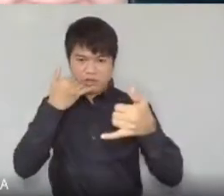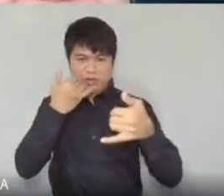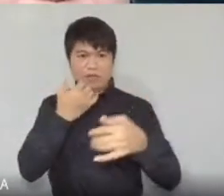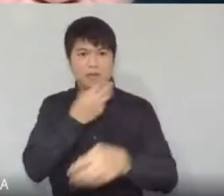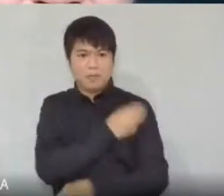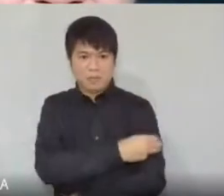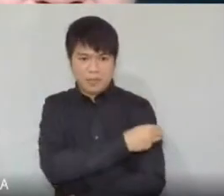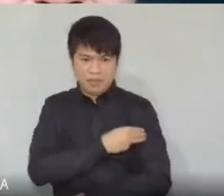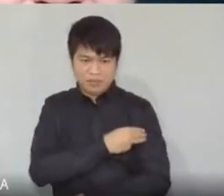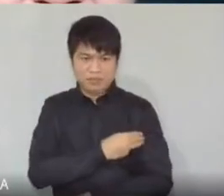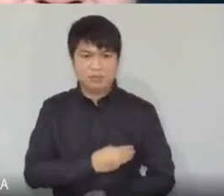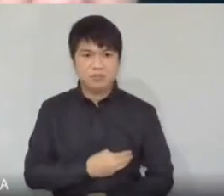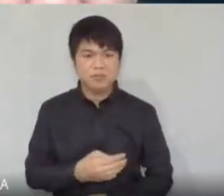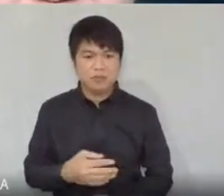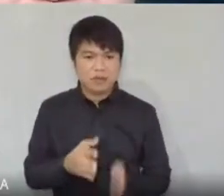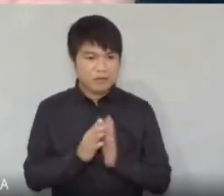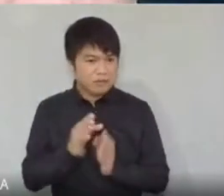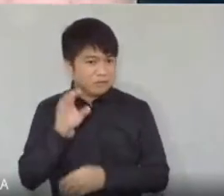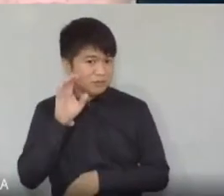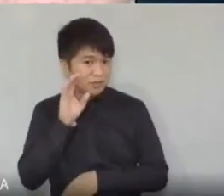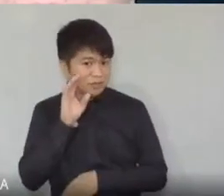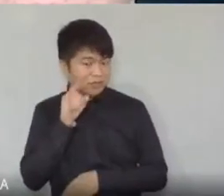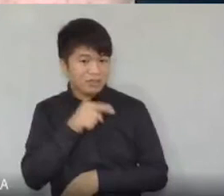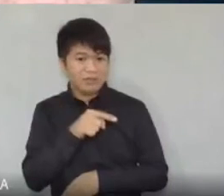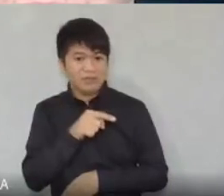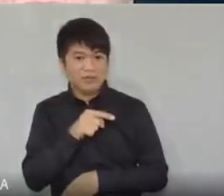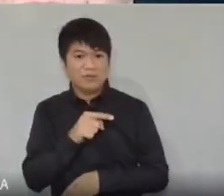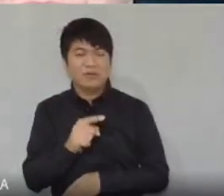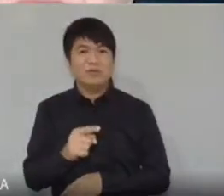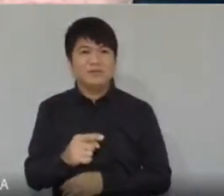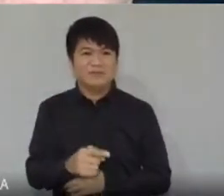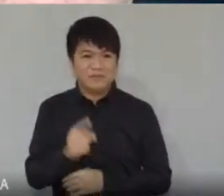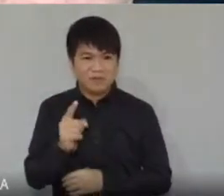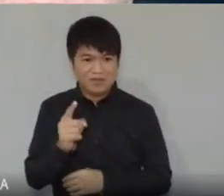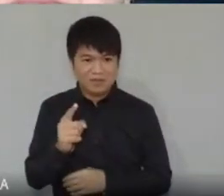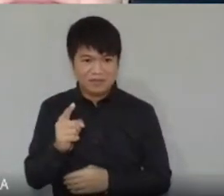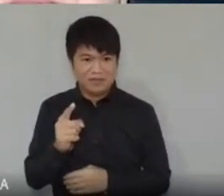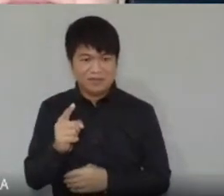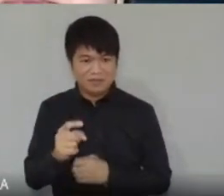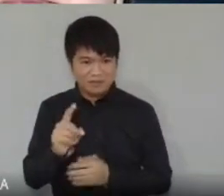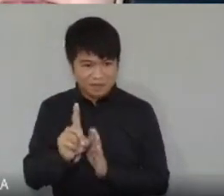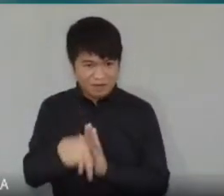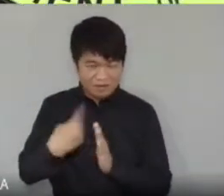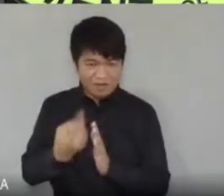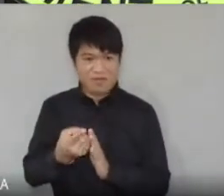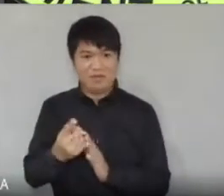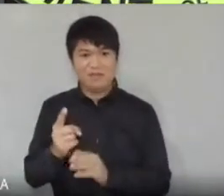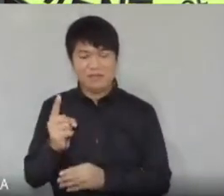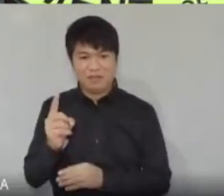Dr. Santiago, thank you very much from the corners of the Philippines. Charity? Thank you for that.